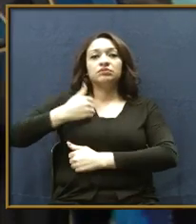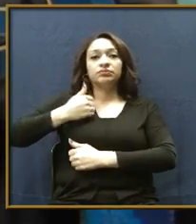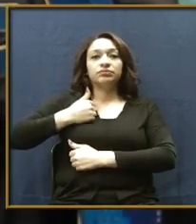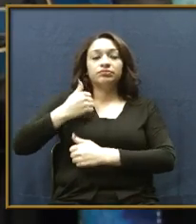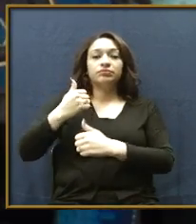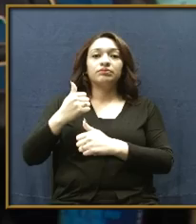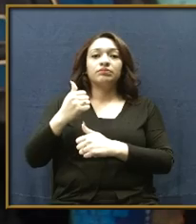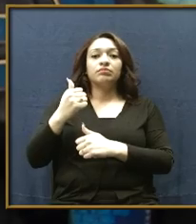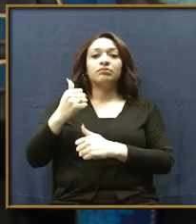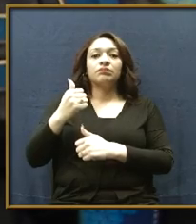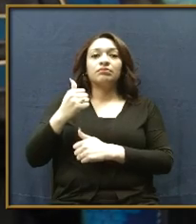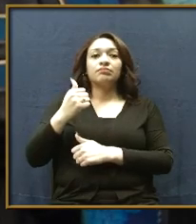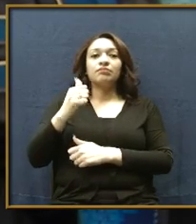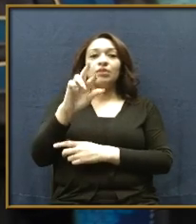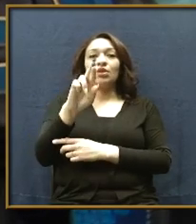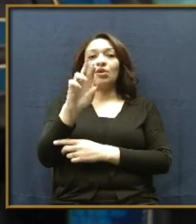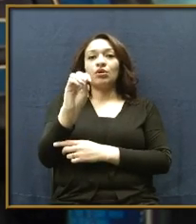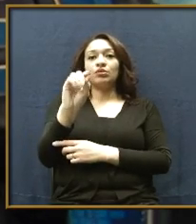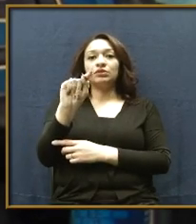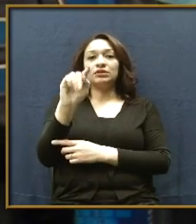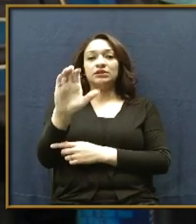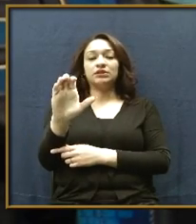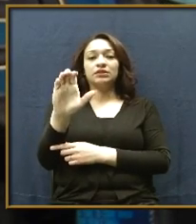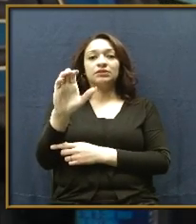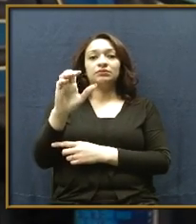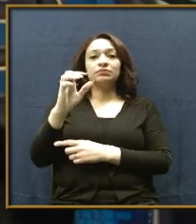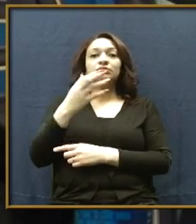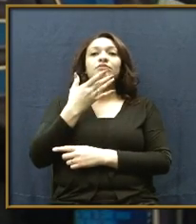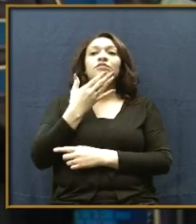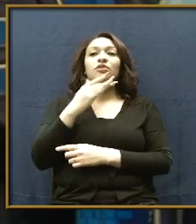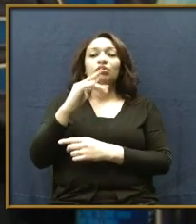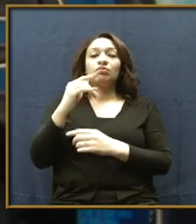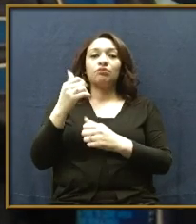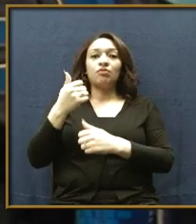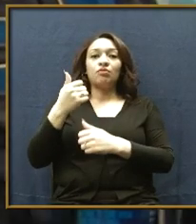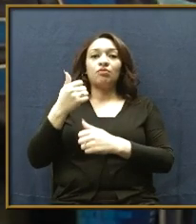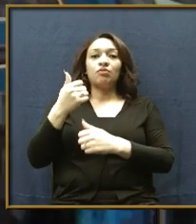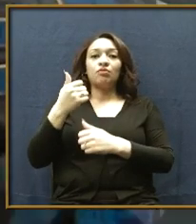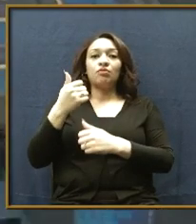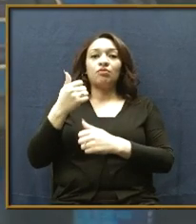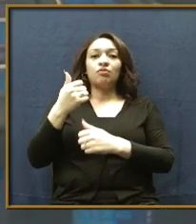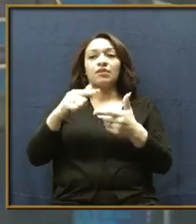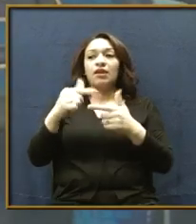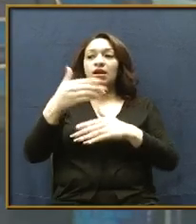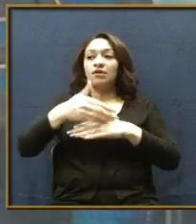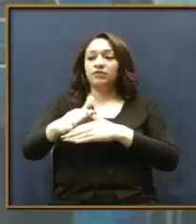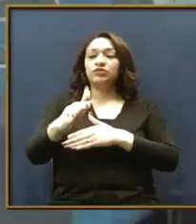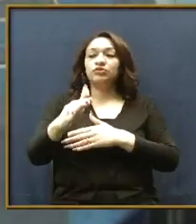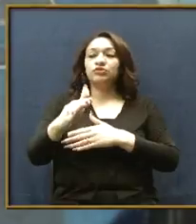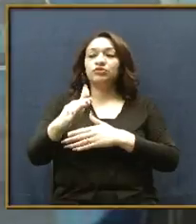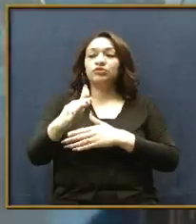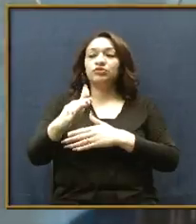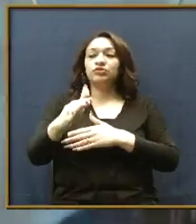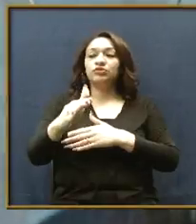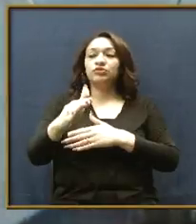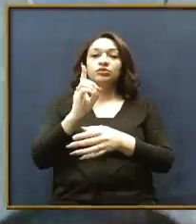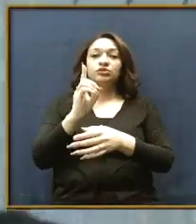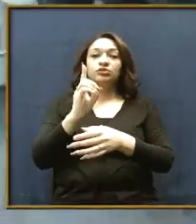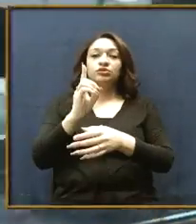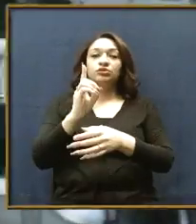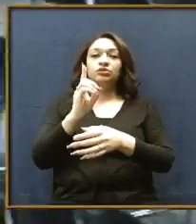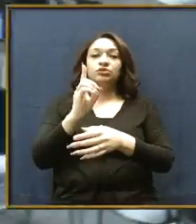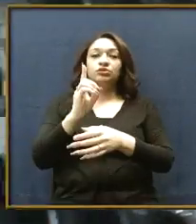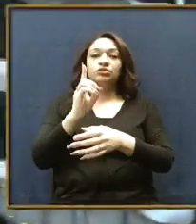University ROTC Ram Guard. Immediately afterwards, Mr. will lead the singing.